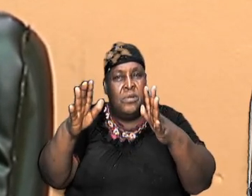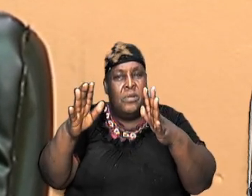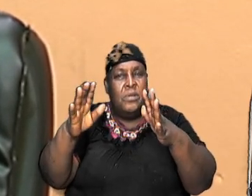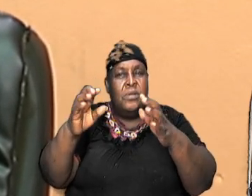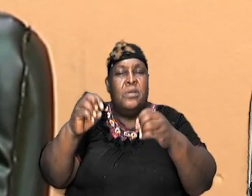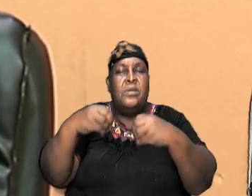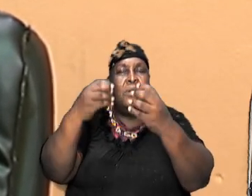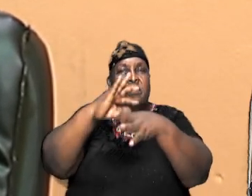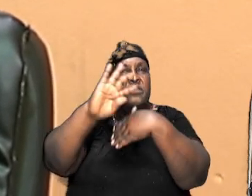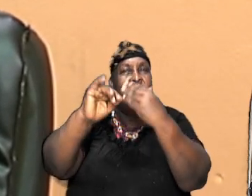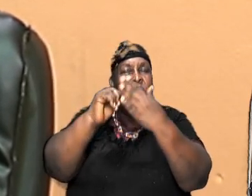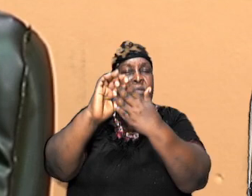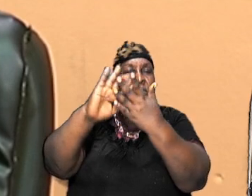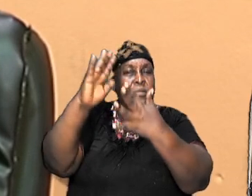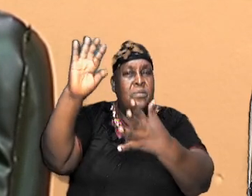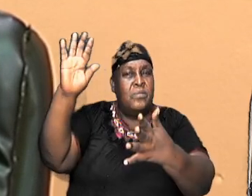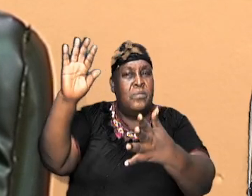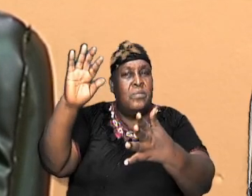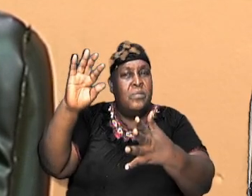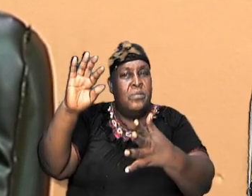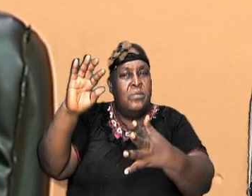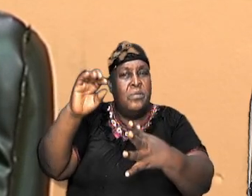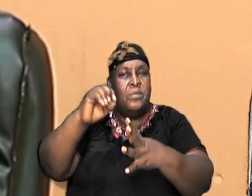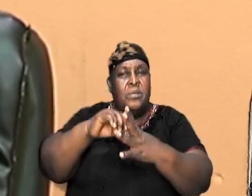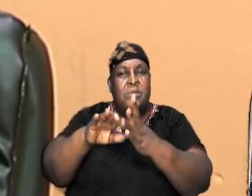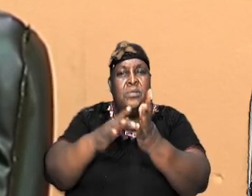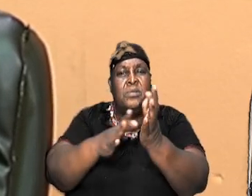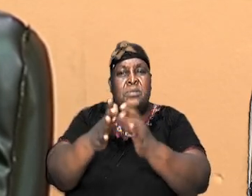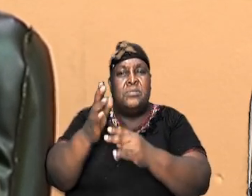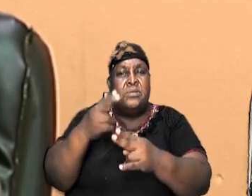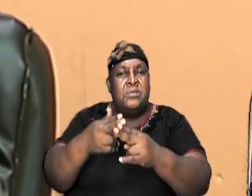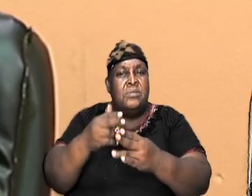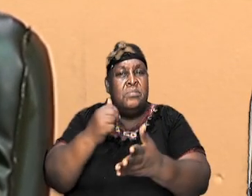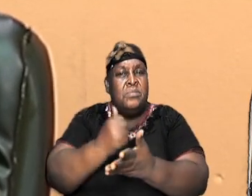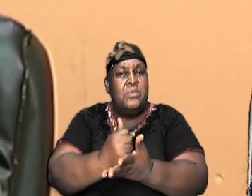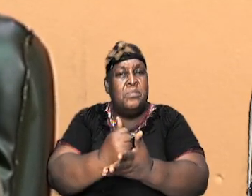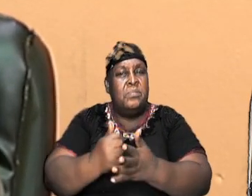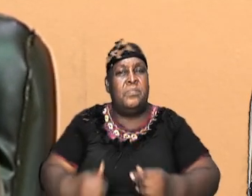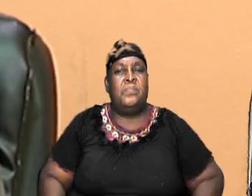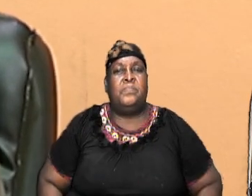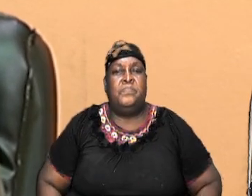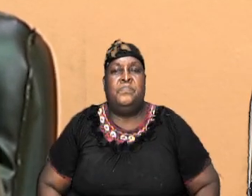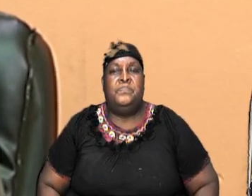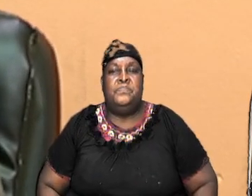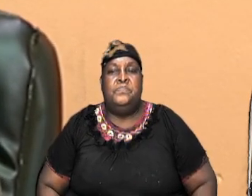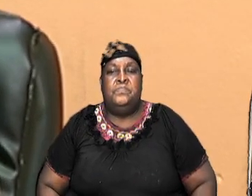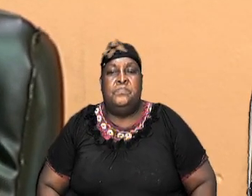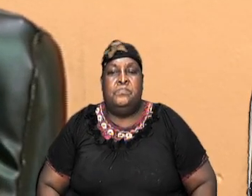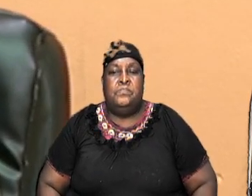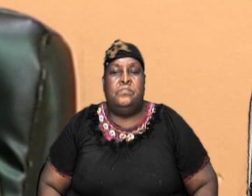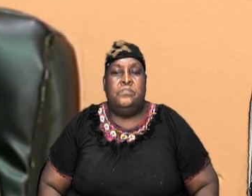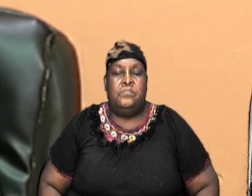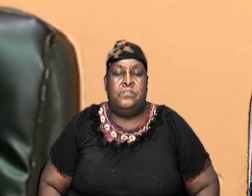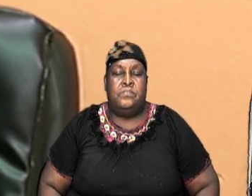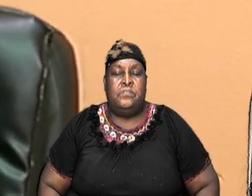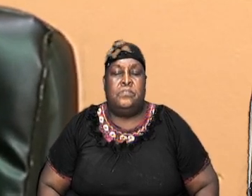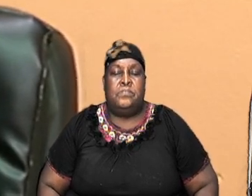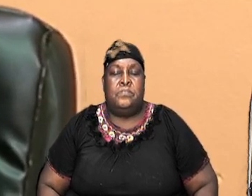the glory. You alone is worthy of all the praise. In Jesus' name, amen. Amen.